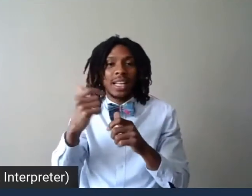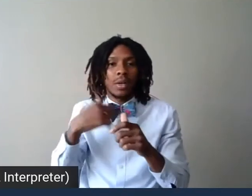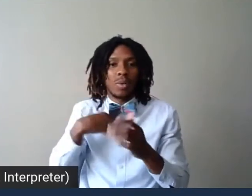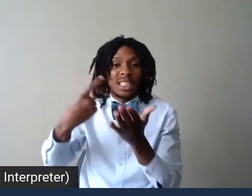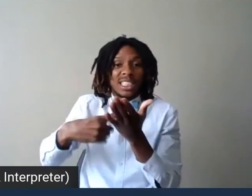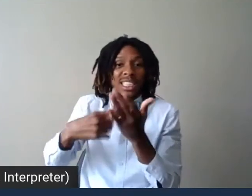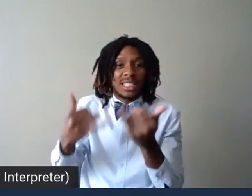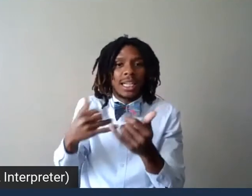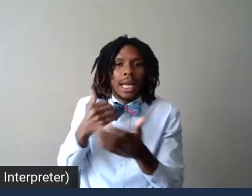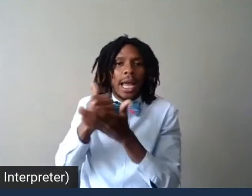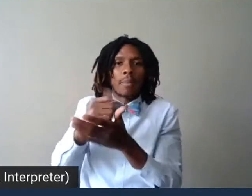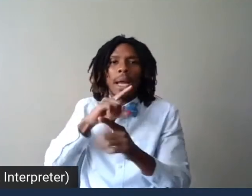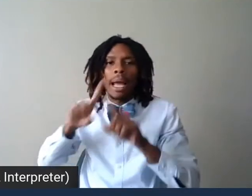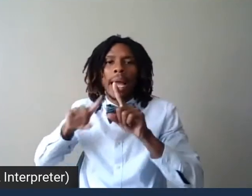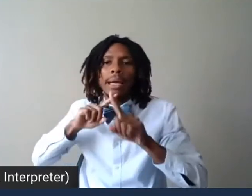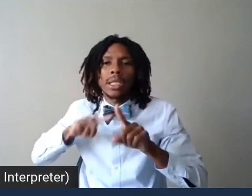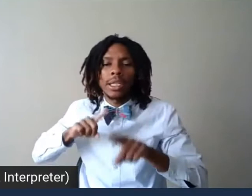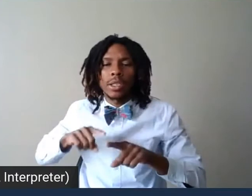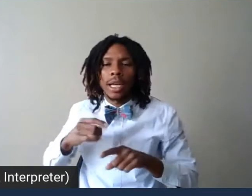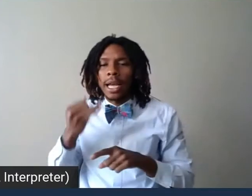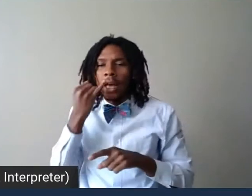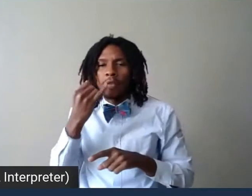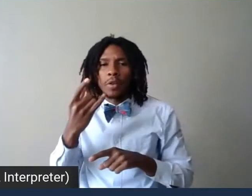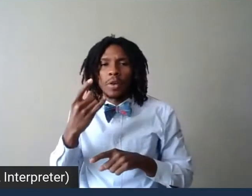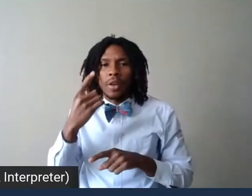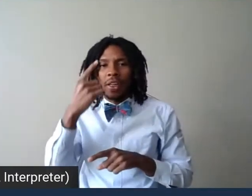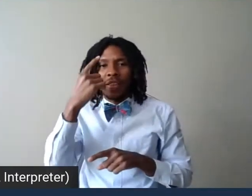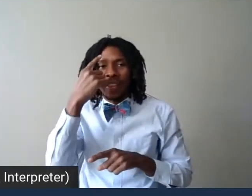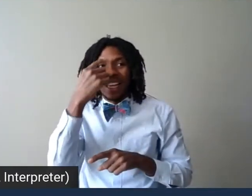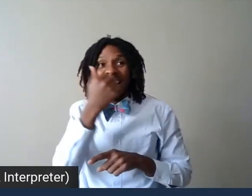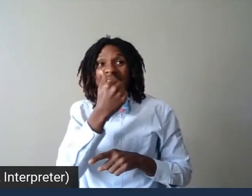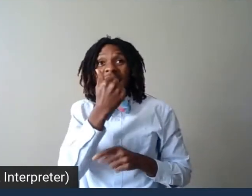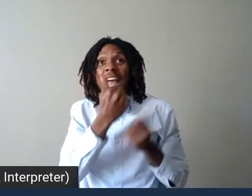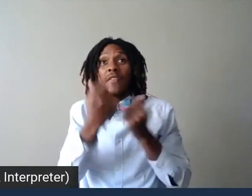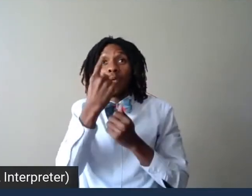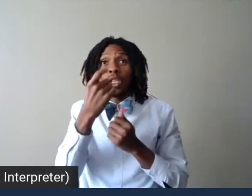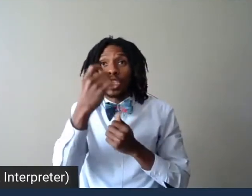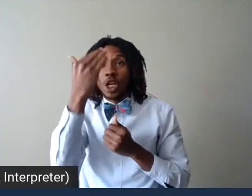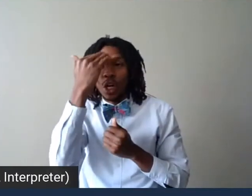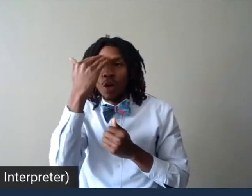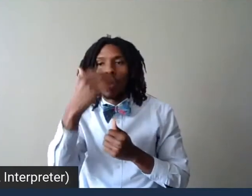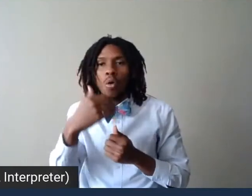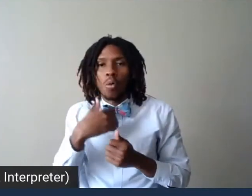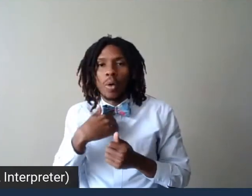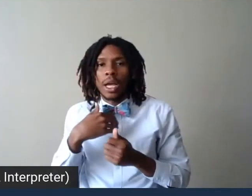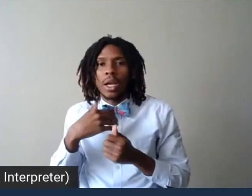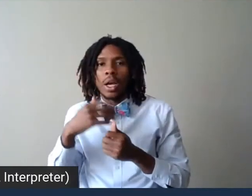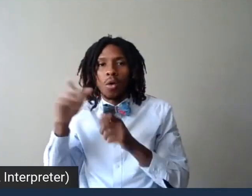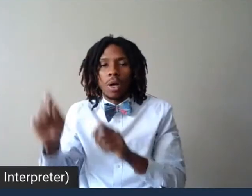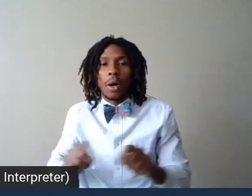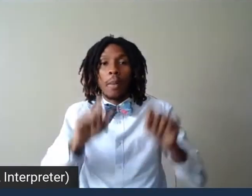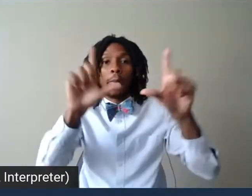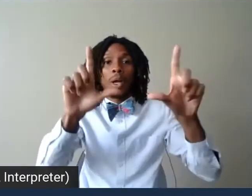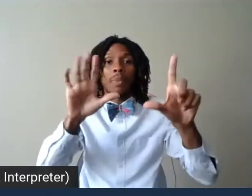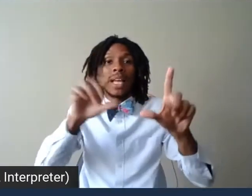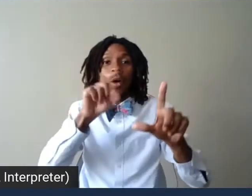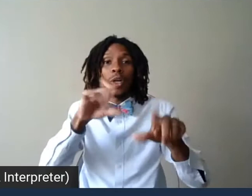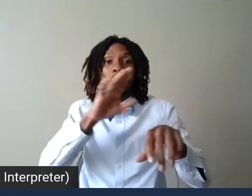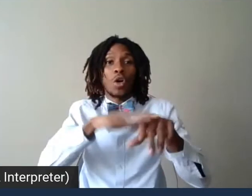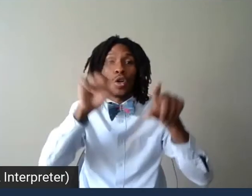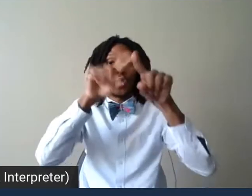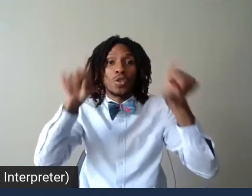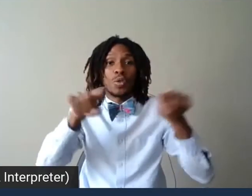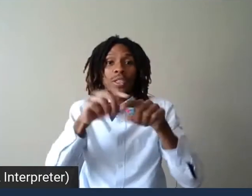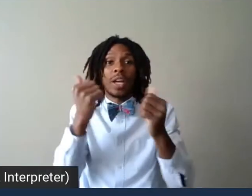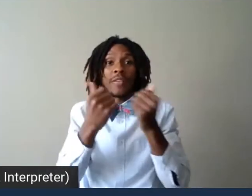here. And if there's anything that we think everyone should know about, we'll bring that question or comment on screen so that you can